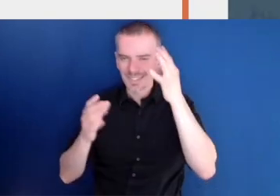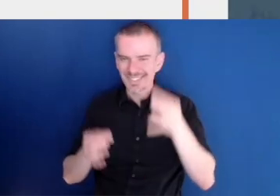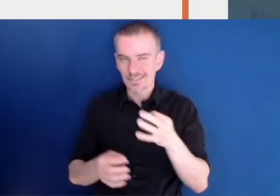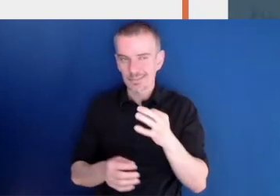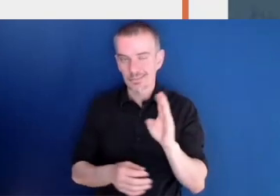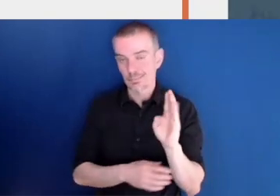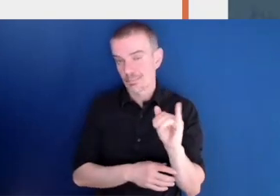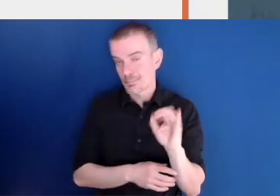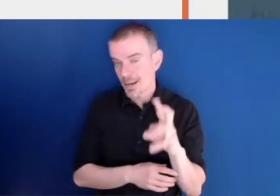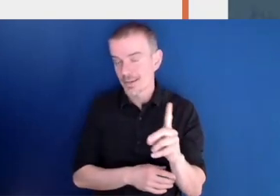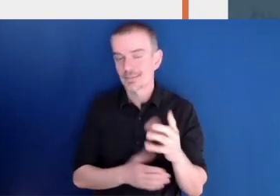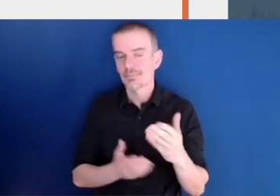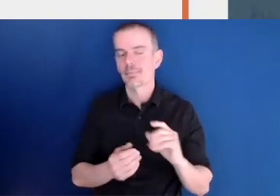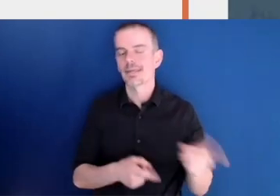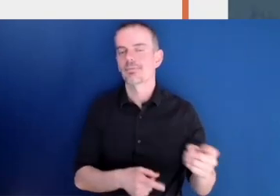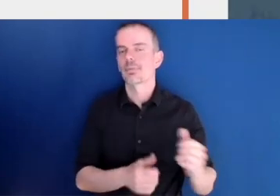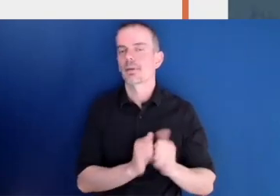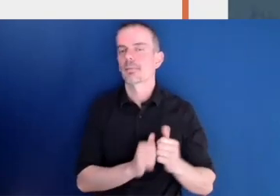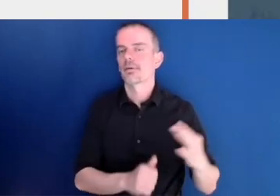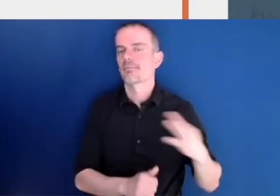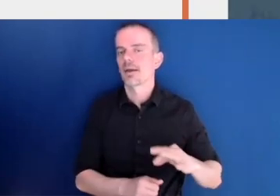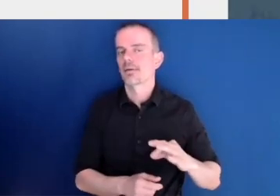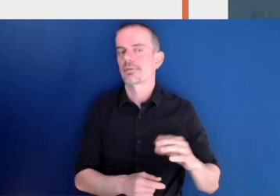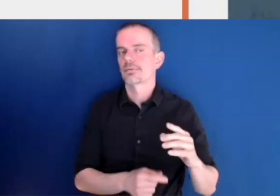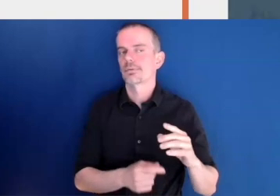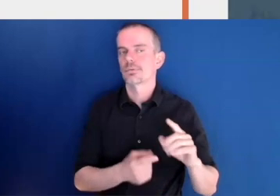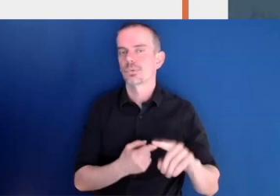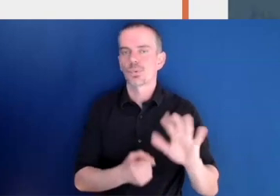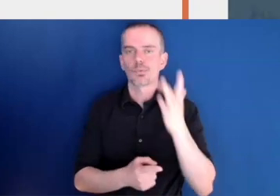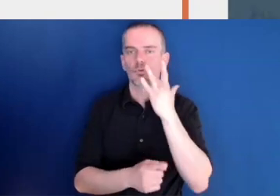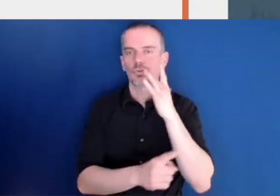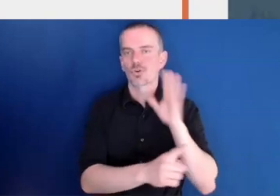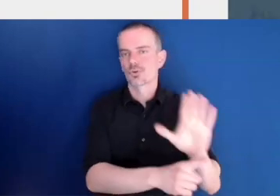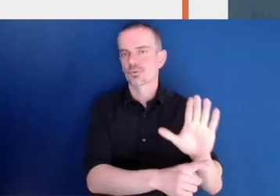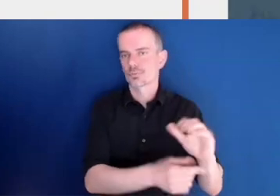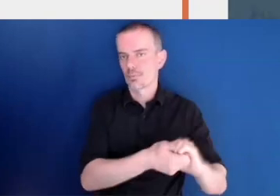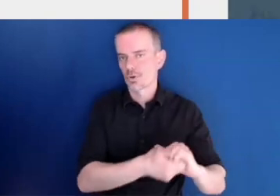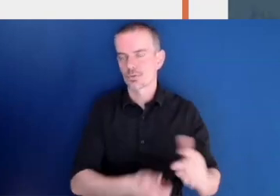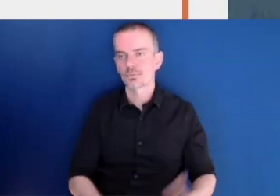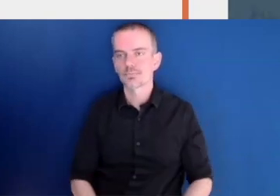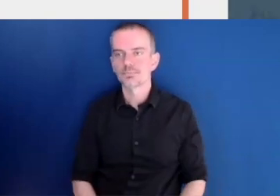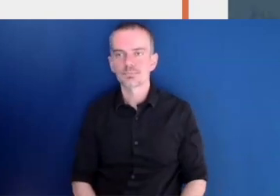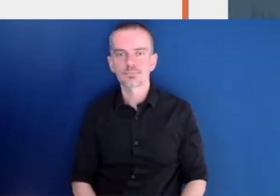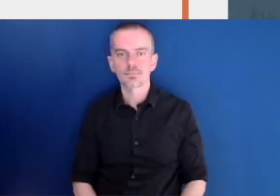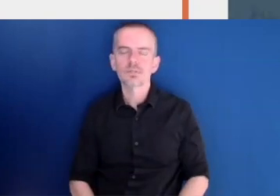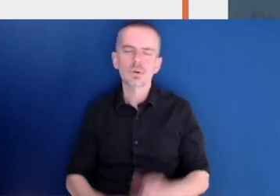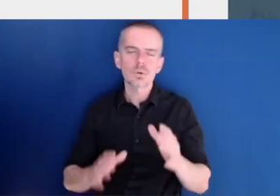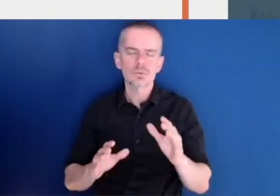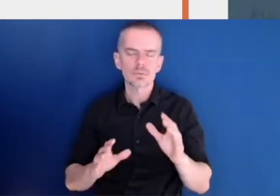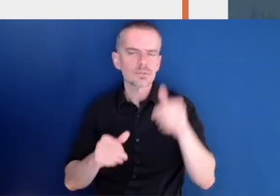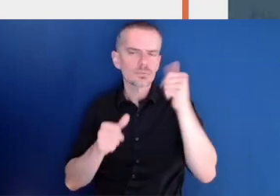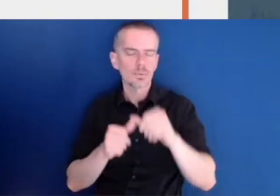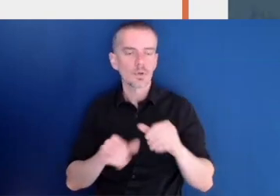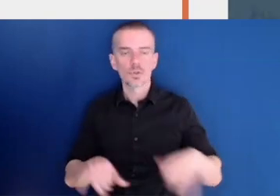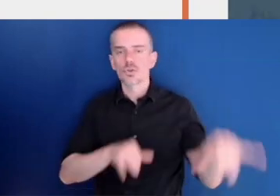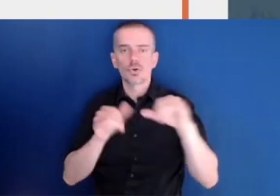you could be giving an undue competitive advantage to that desired partner. And I mean, it's just worth remembering that, you know, within the uniform